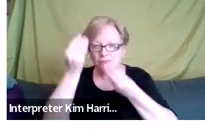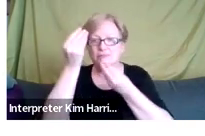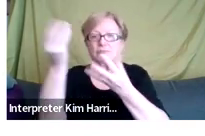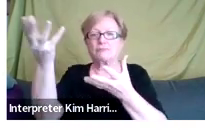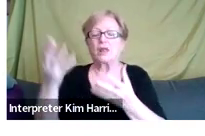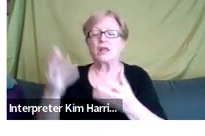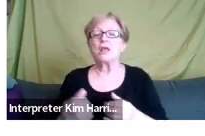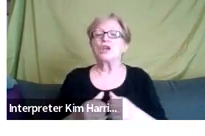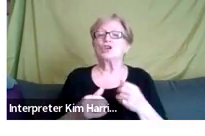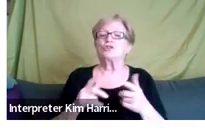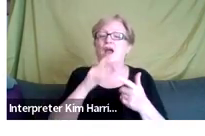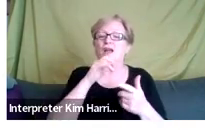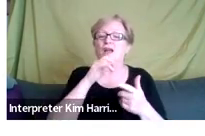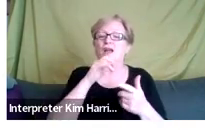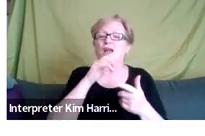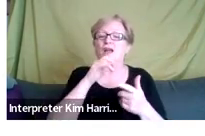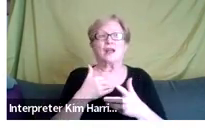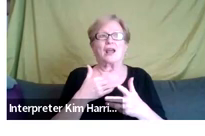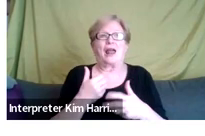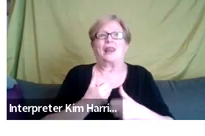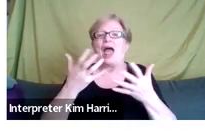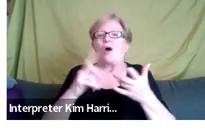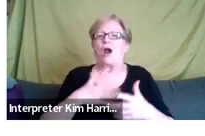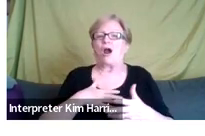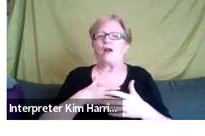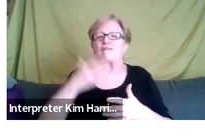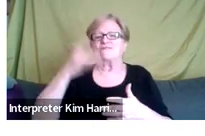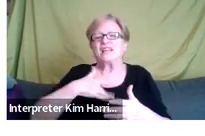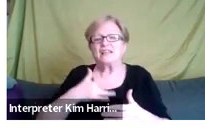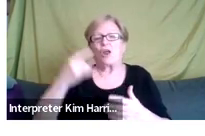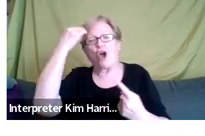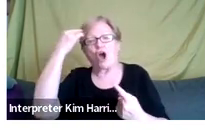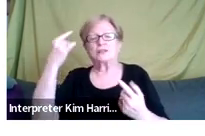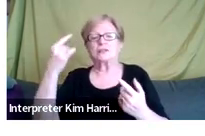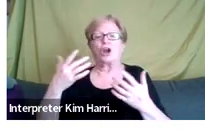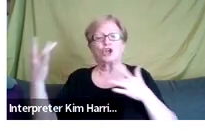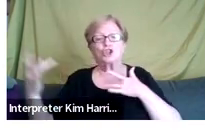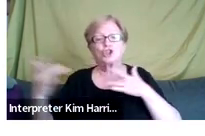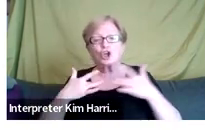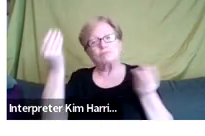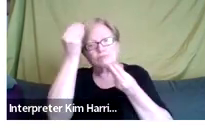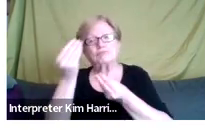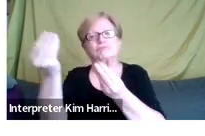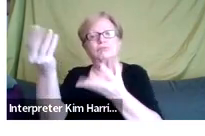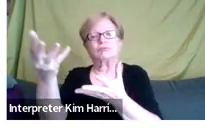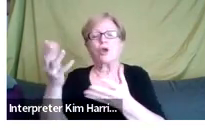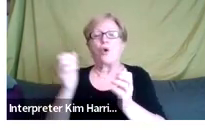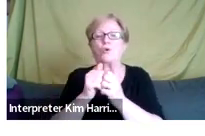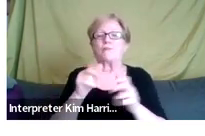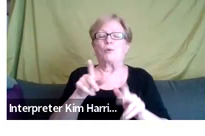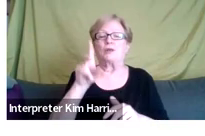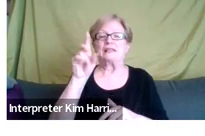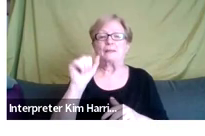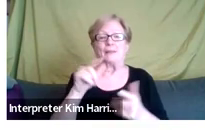to sit at the table, but allowing their voices to be heard, listening to the concerns of people in the disability